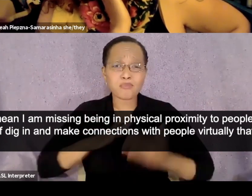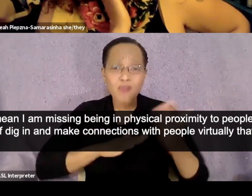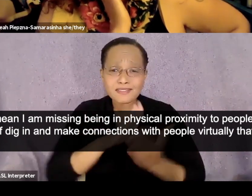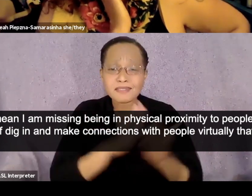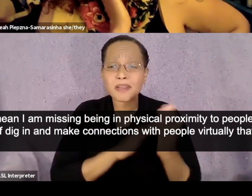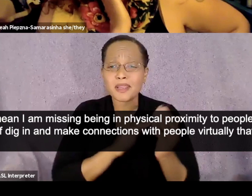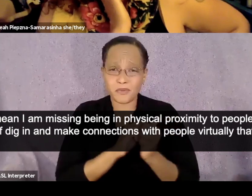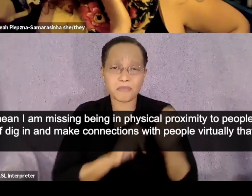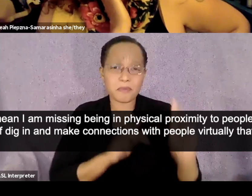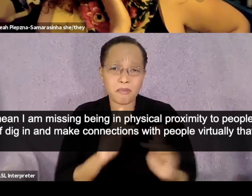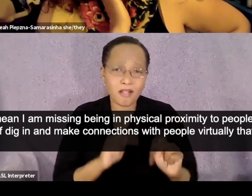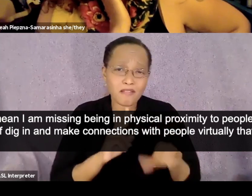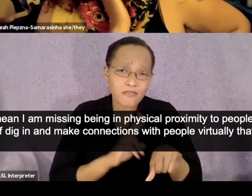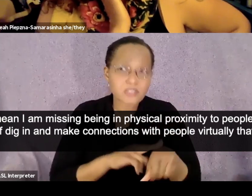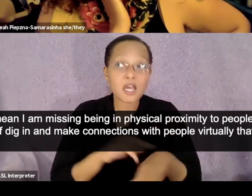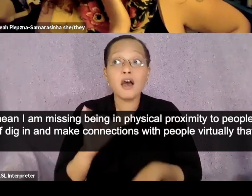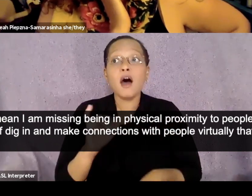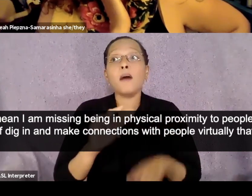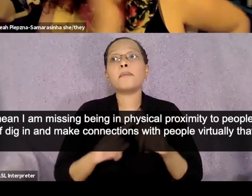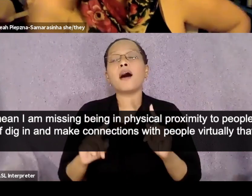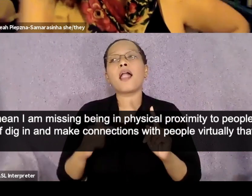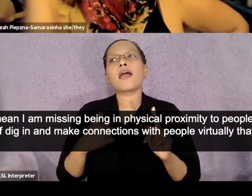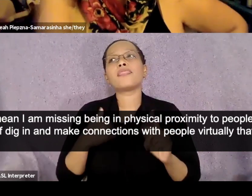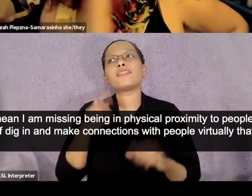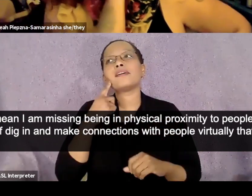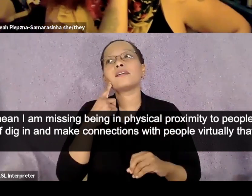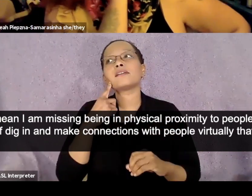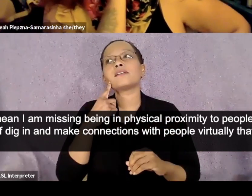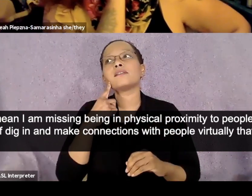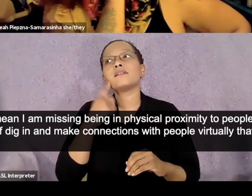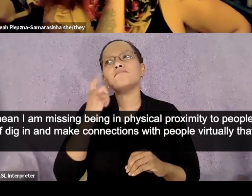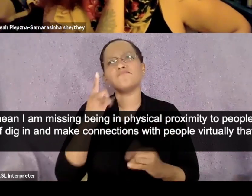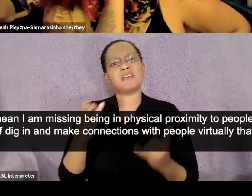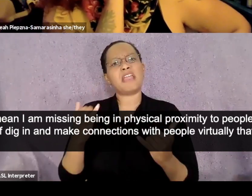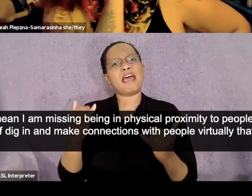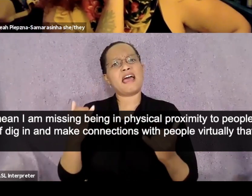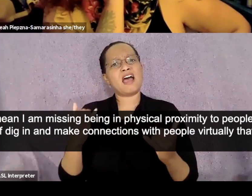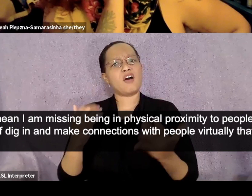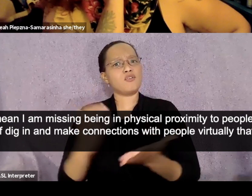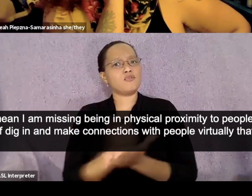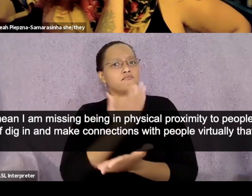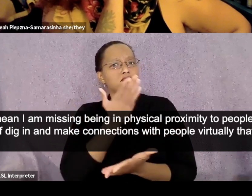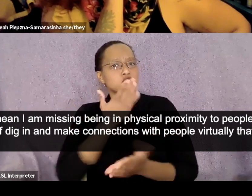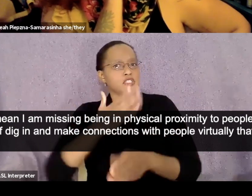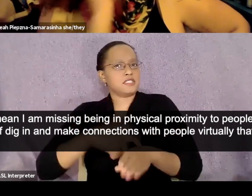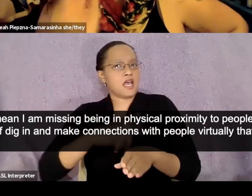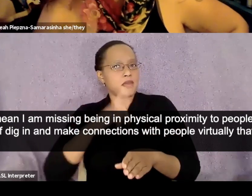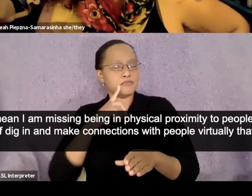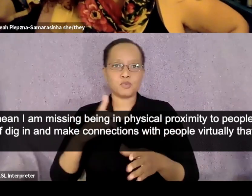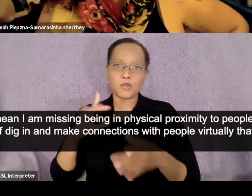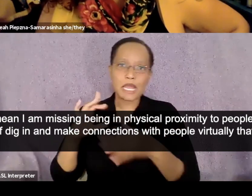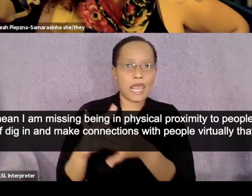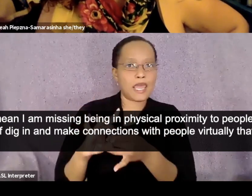people in spaces, but I think that now is sort of the time to kind of dig in and make connections